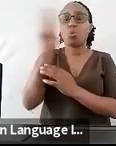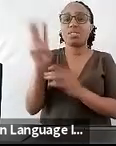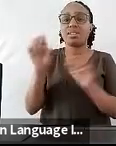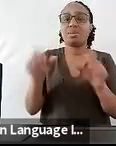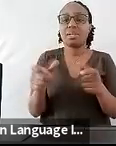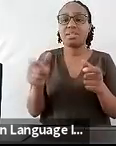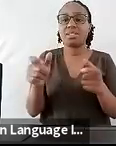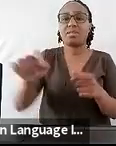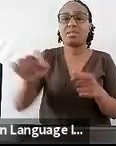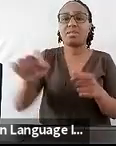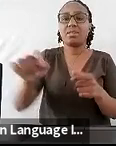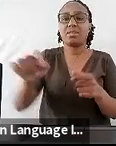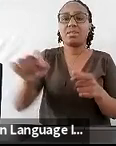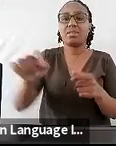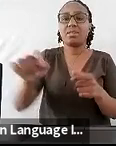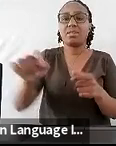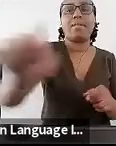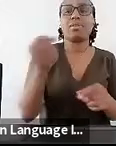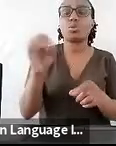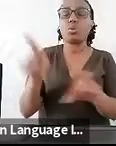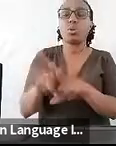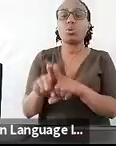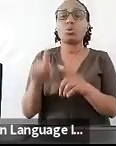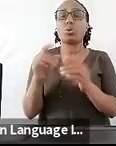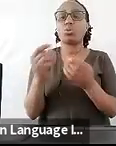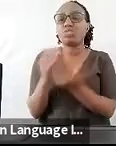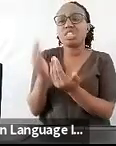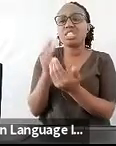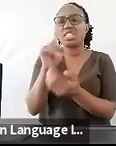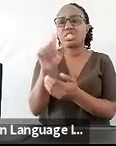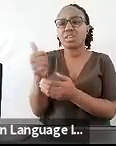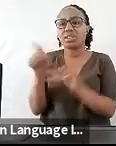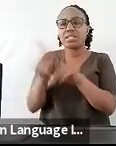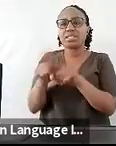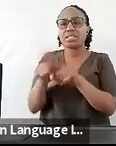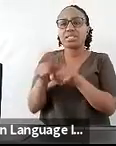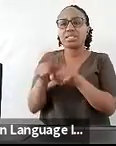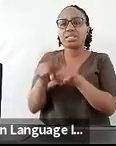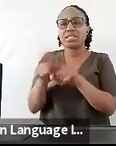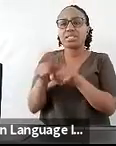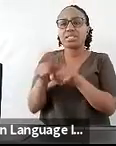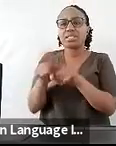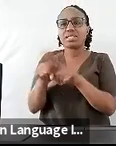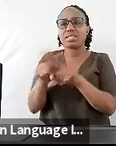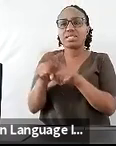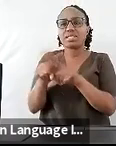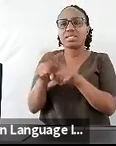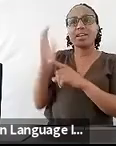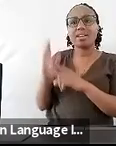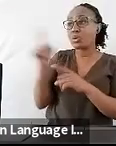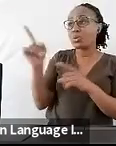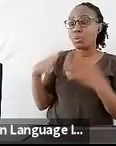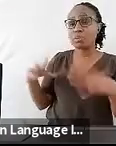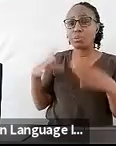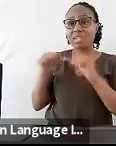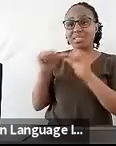same way. And it's always like, whenever I go abroad, it's always when I say I'm Kenyan, it's always, oh, are you guys still fighting? Are you guys still, you know,